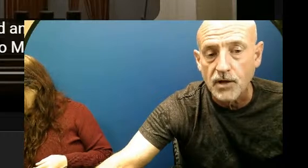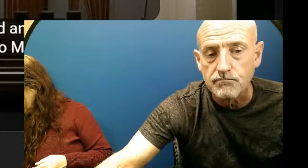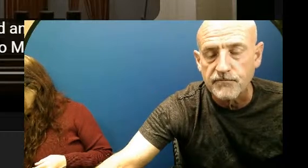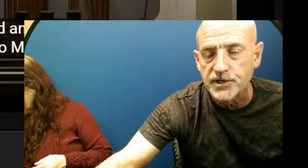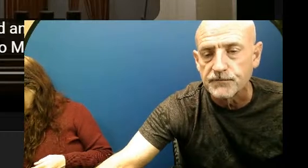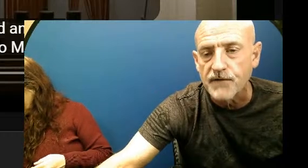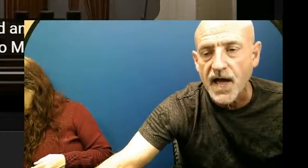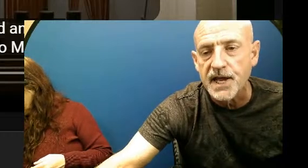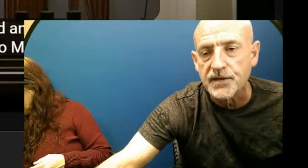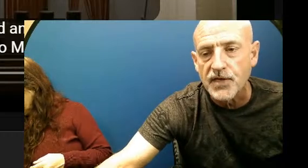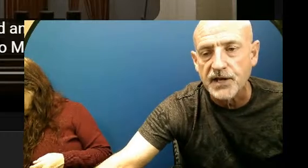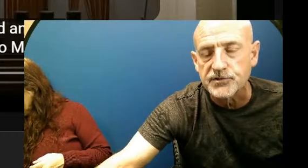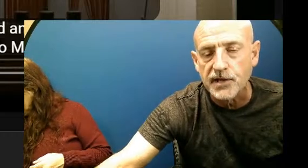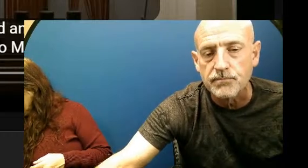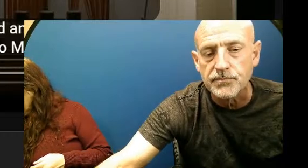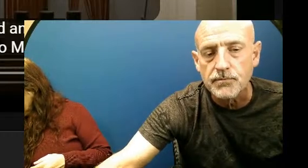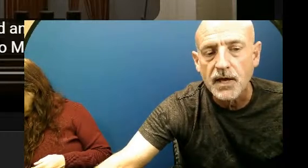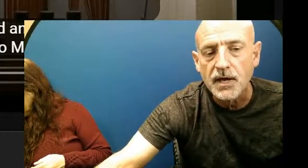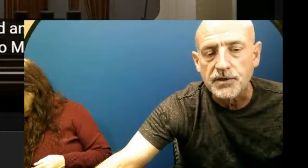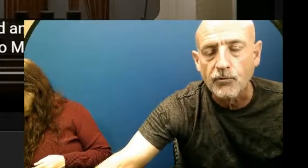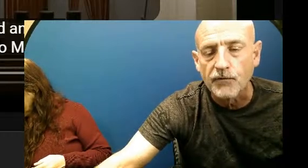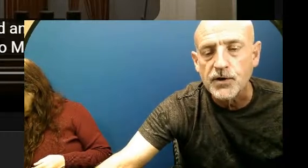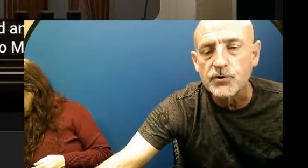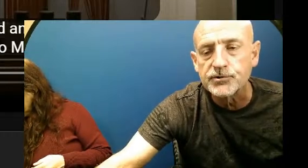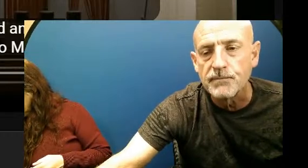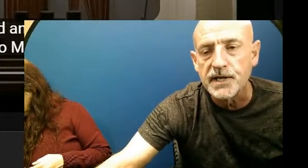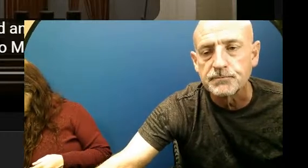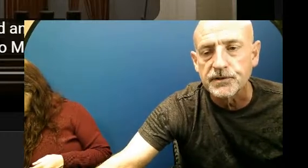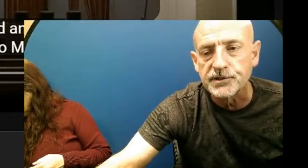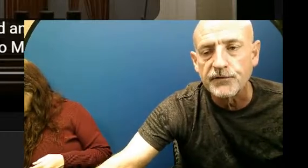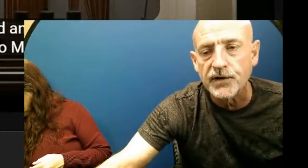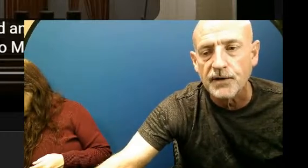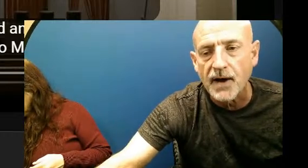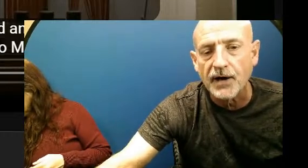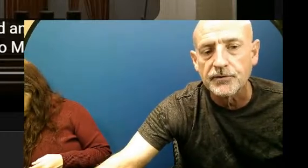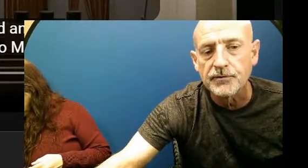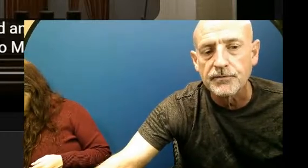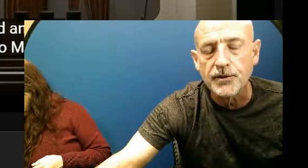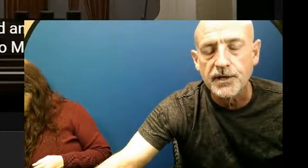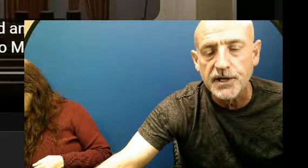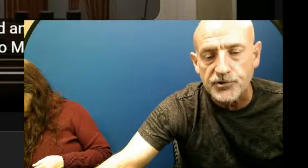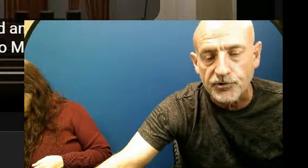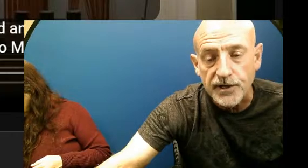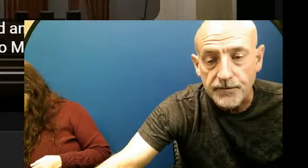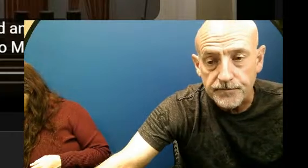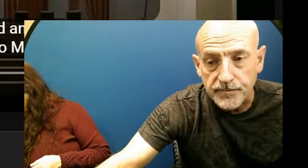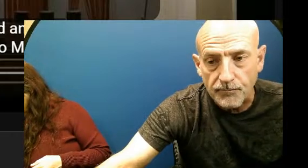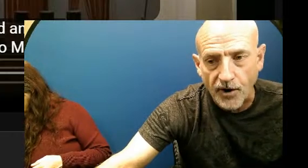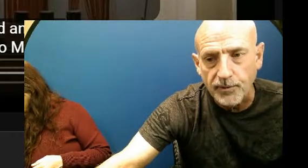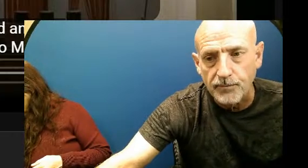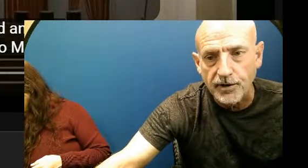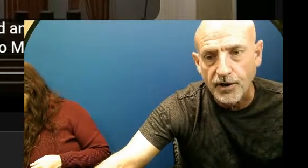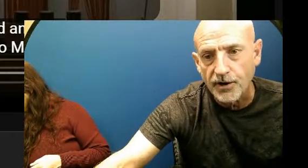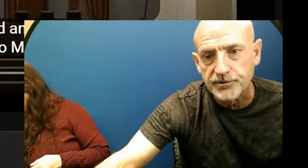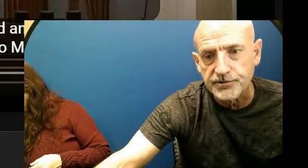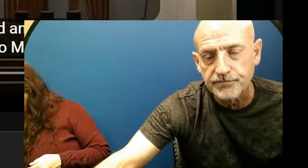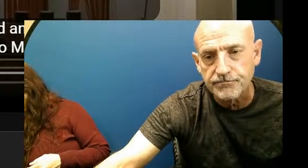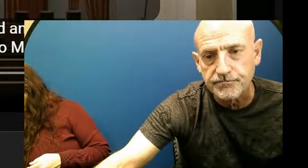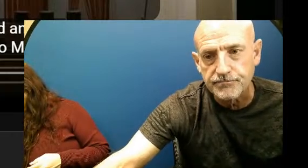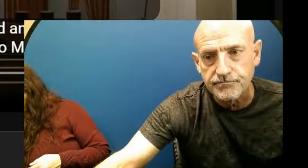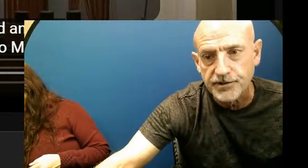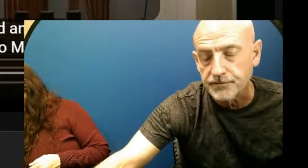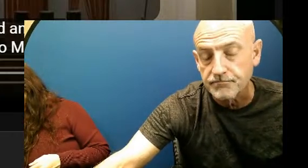articulated just vague things. They refused to be specific about the injury, probably